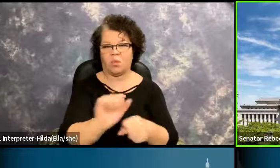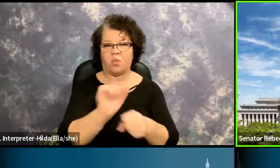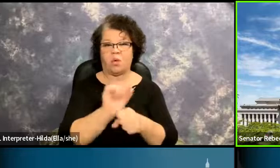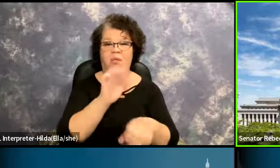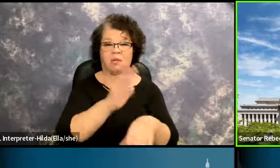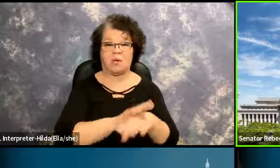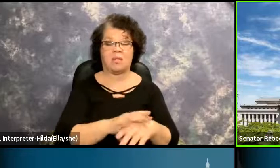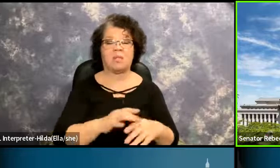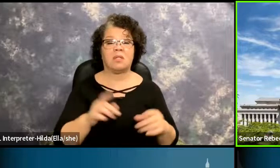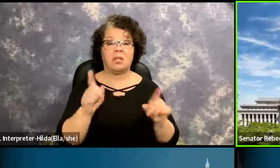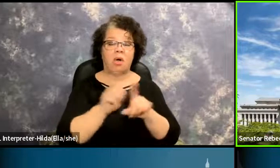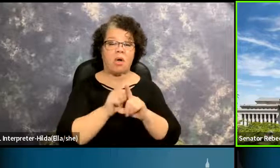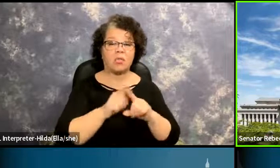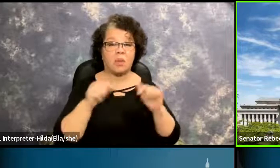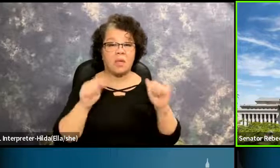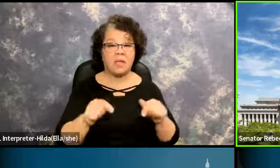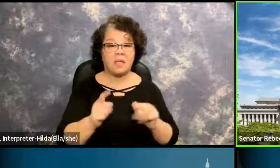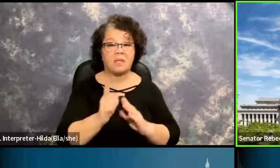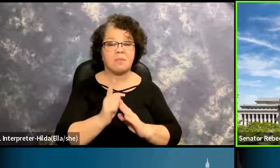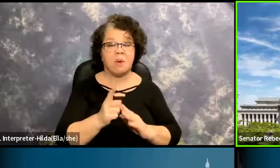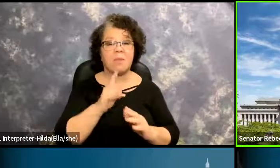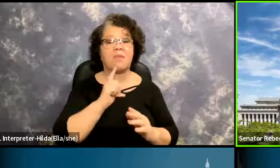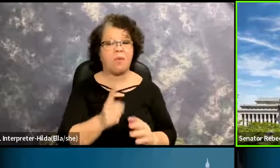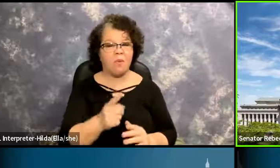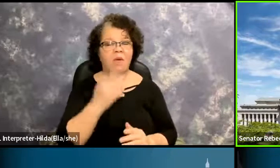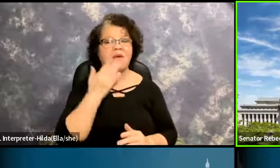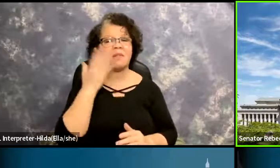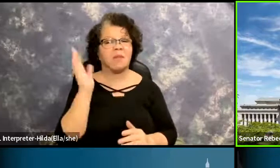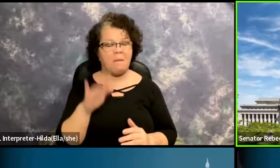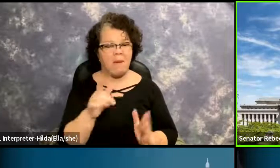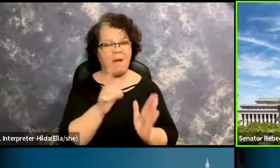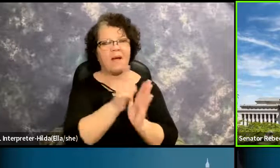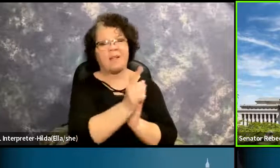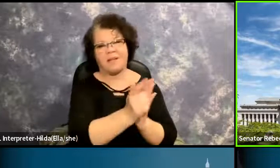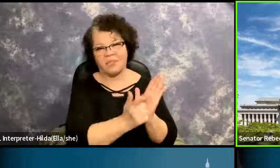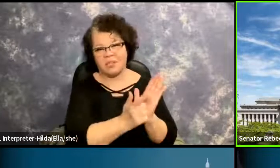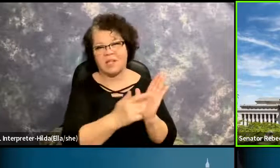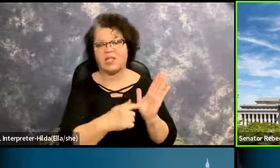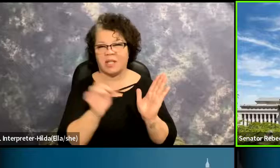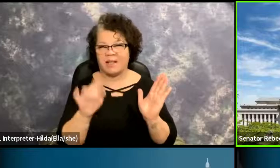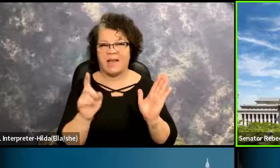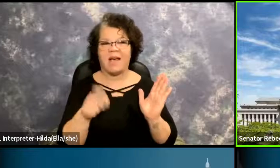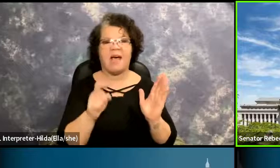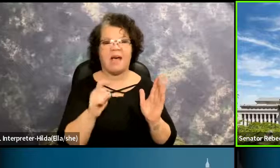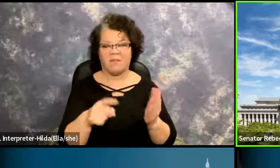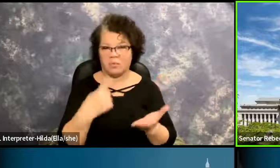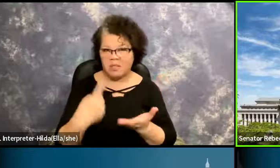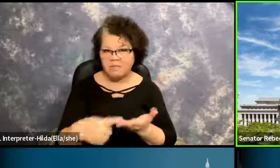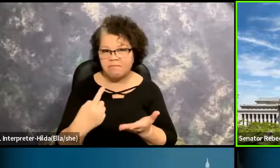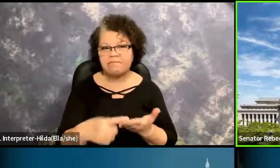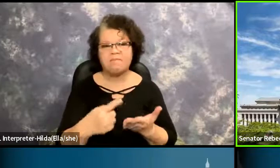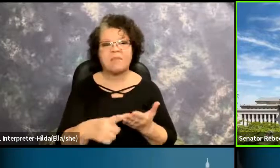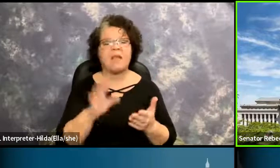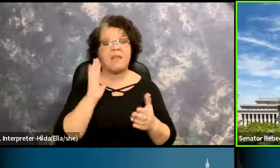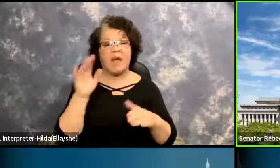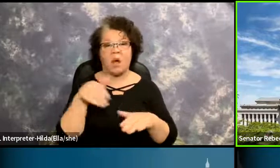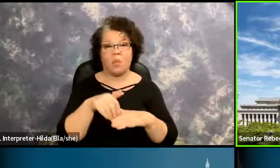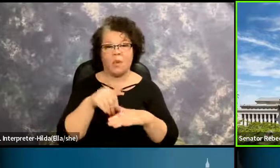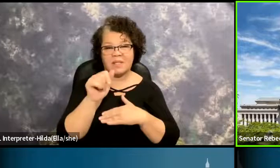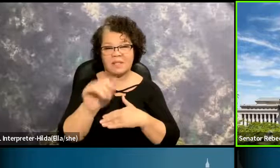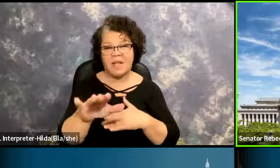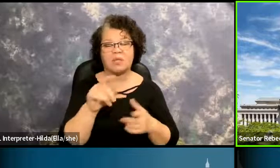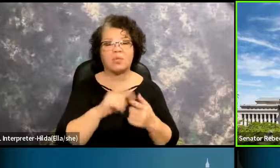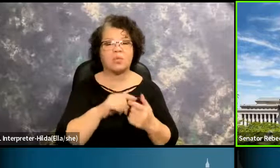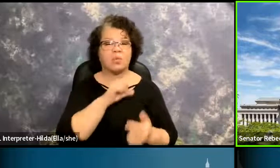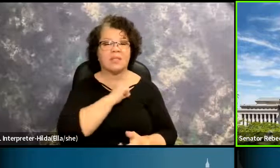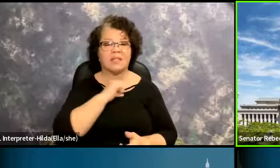this moment recognize that there was a bad piece of legislation that needs to be addressed that was sent off of the Senate floor.